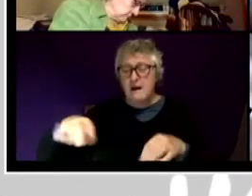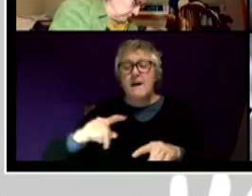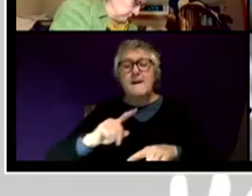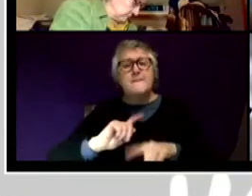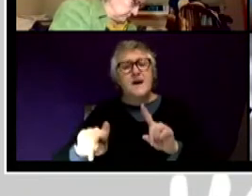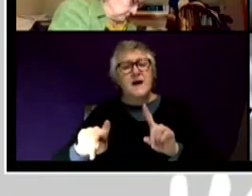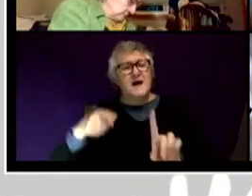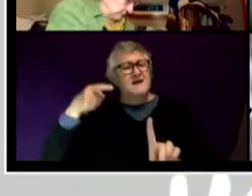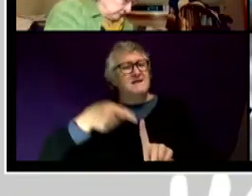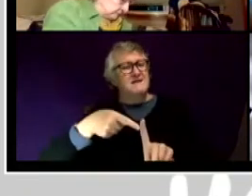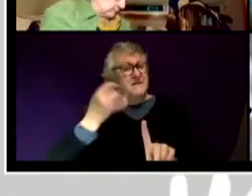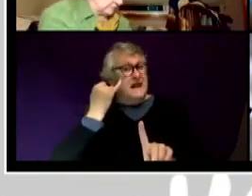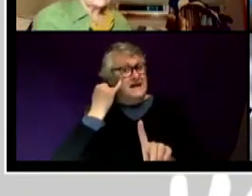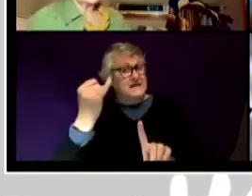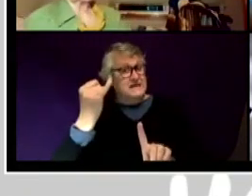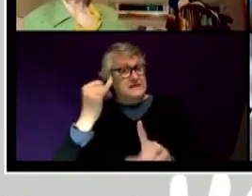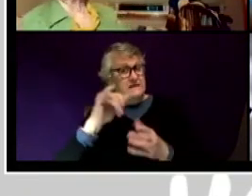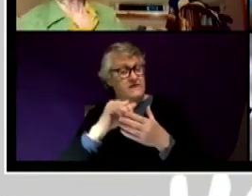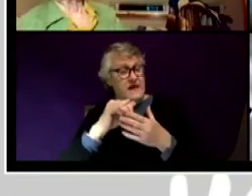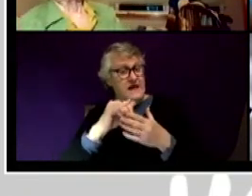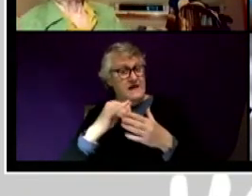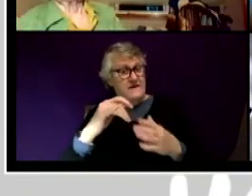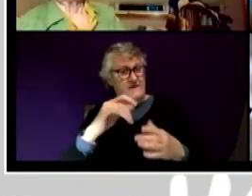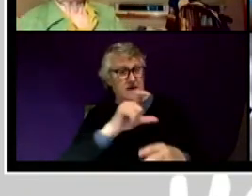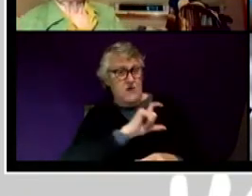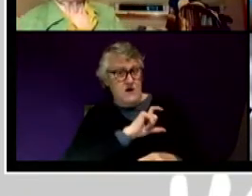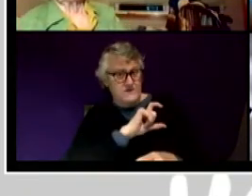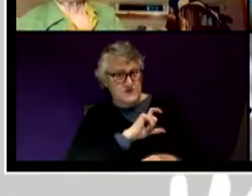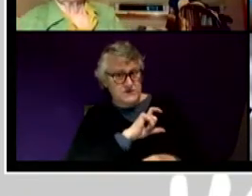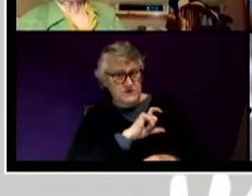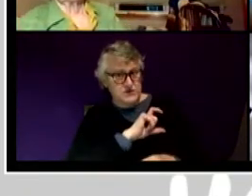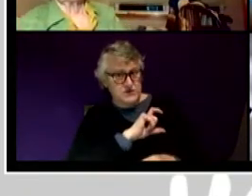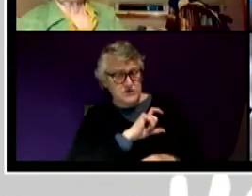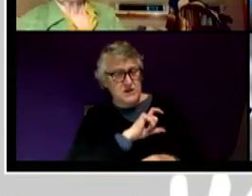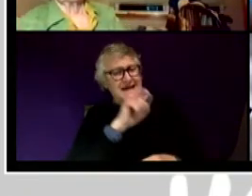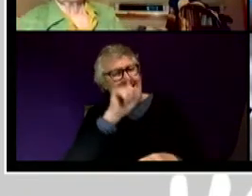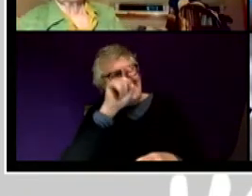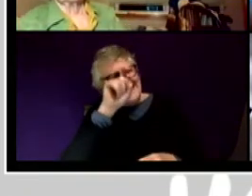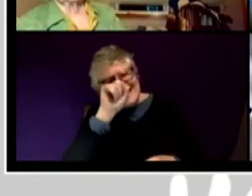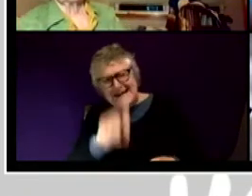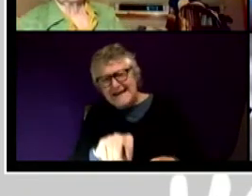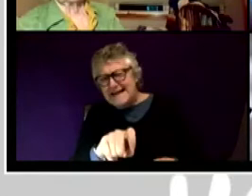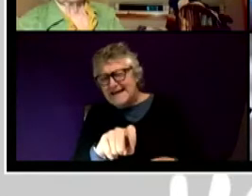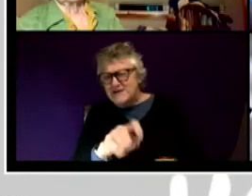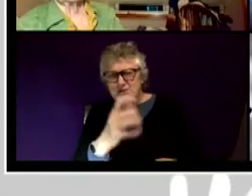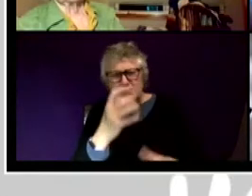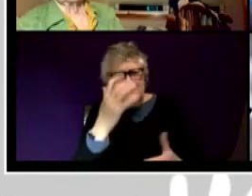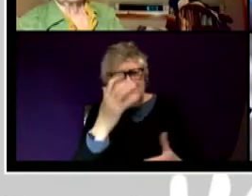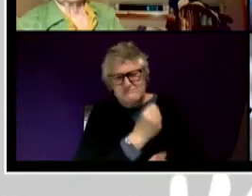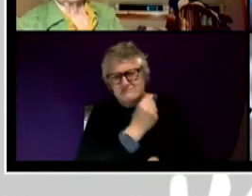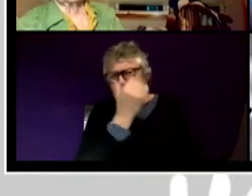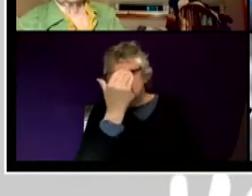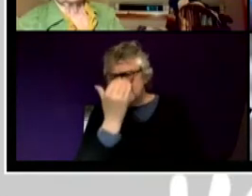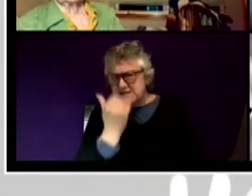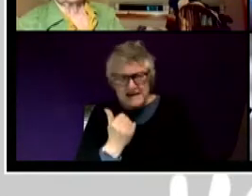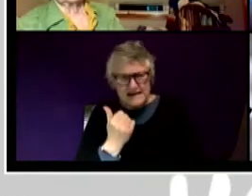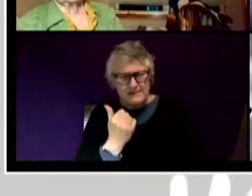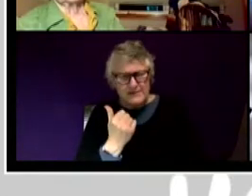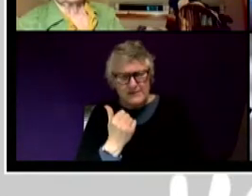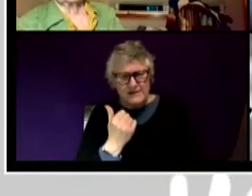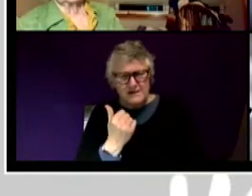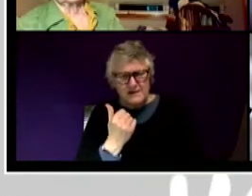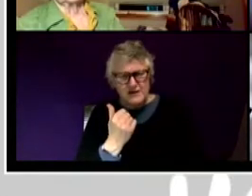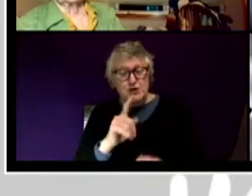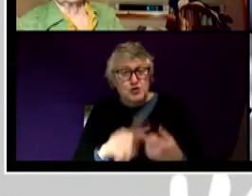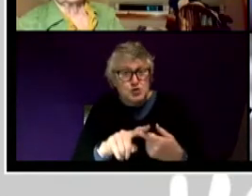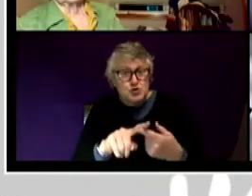that officers need to get sleep and be on the top of their game in order to make the right